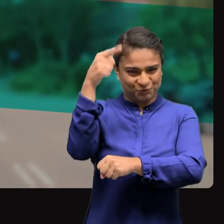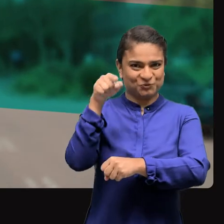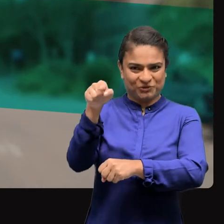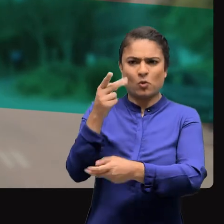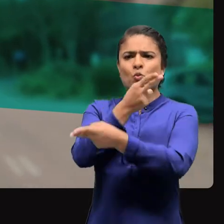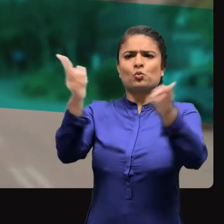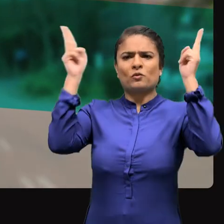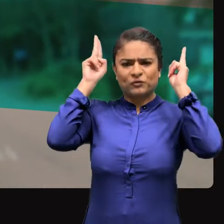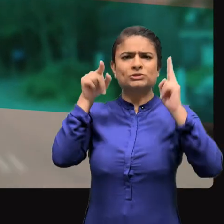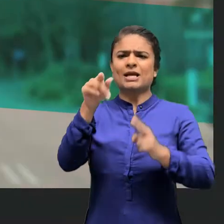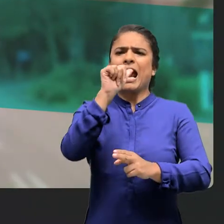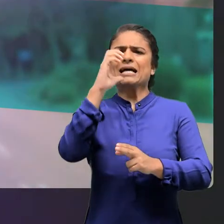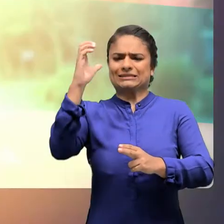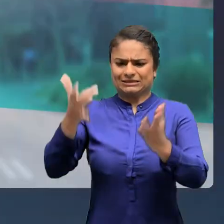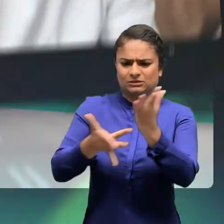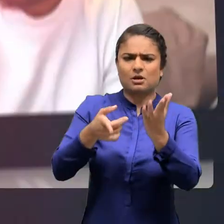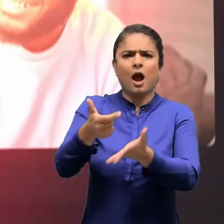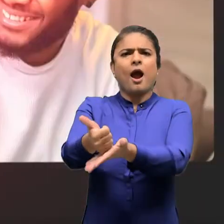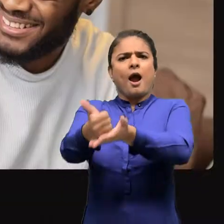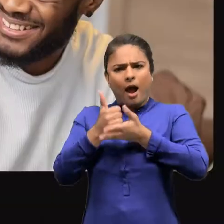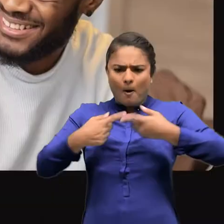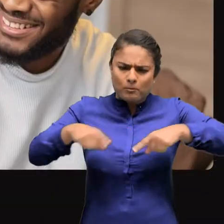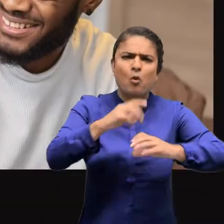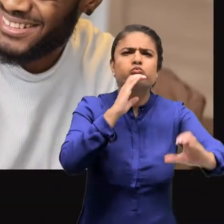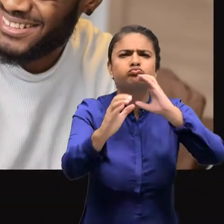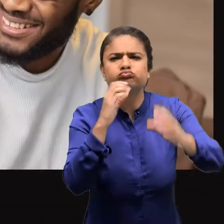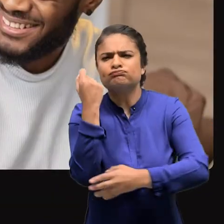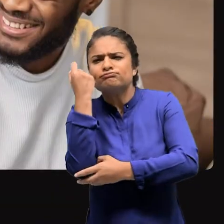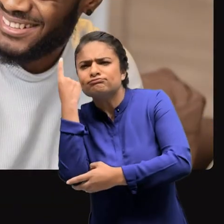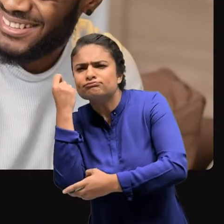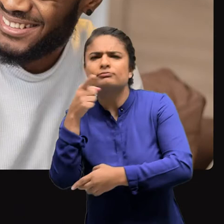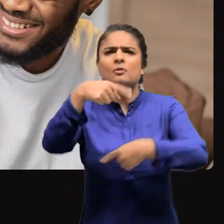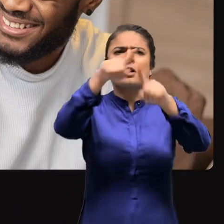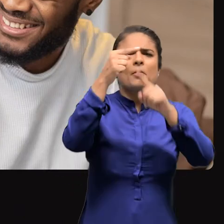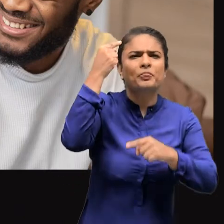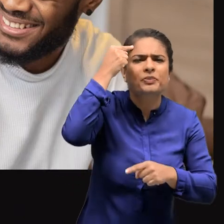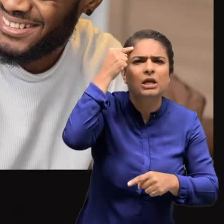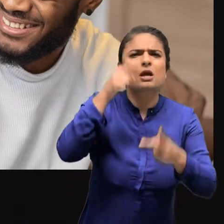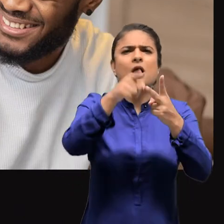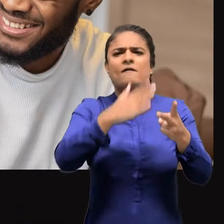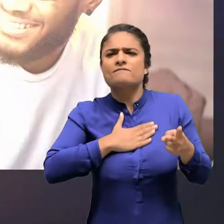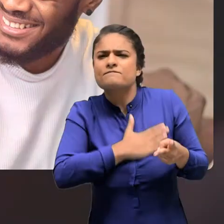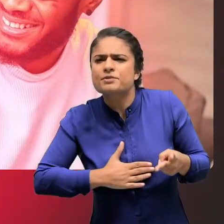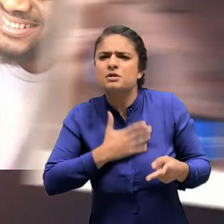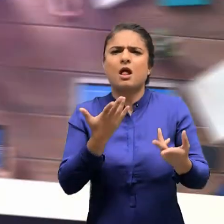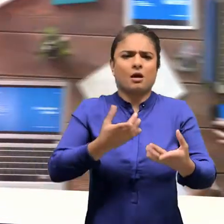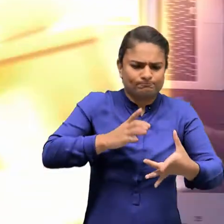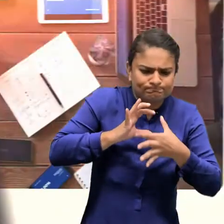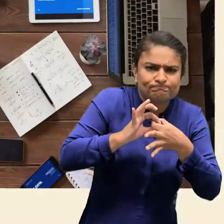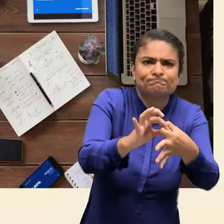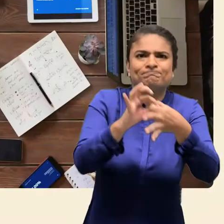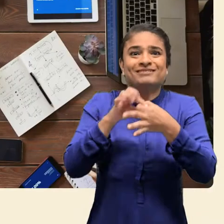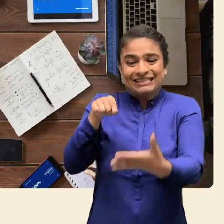Communication is an essential part of humanity. It is what connects us, helps us to understand each other's thoughts and ideas,